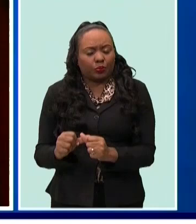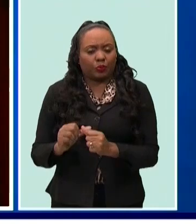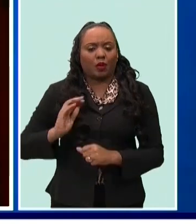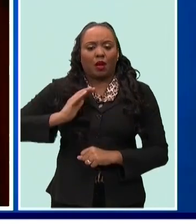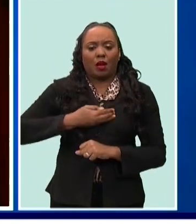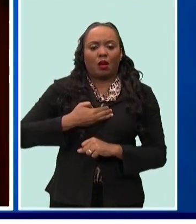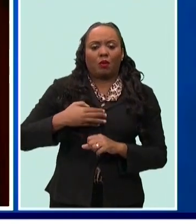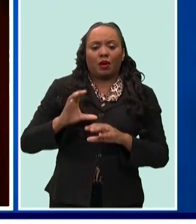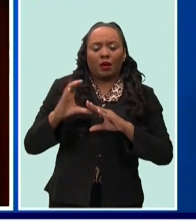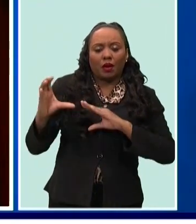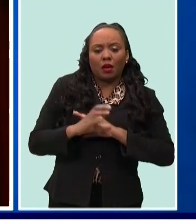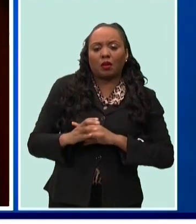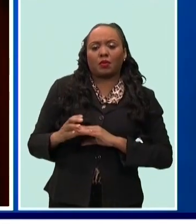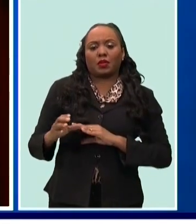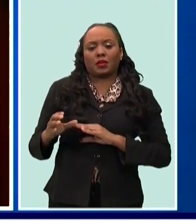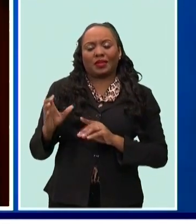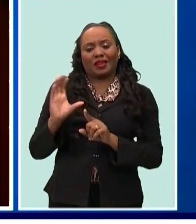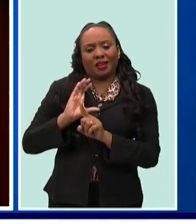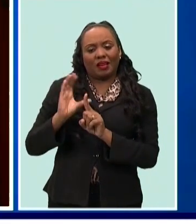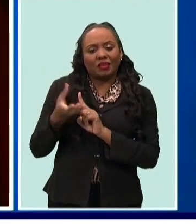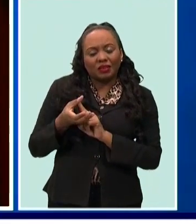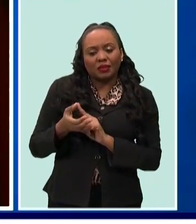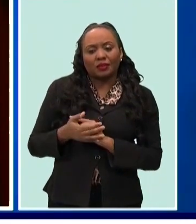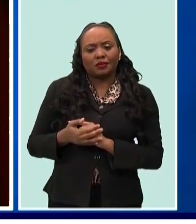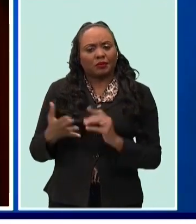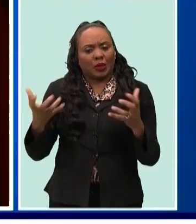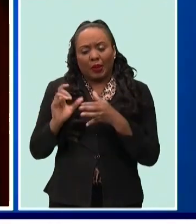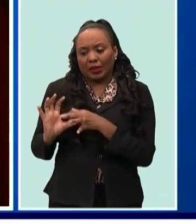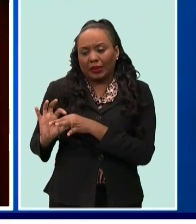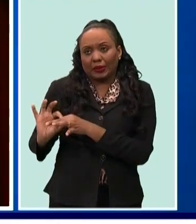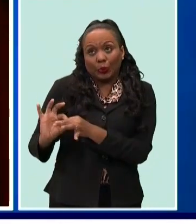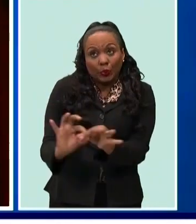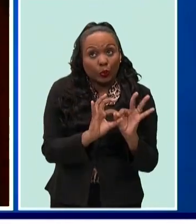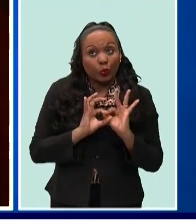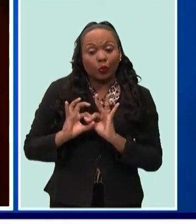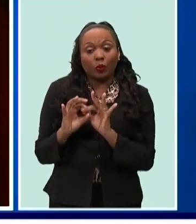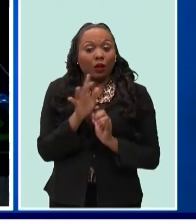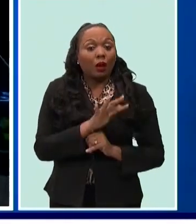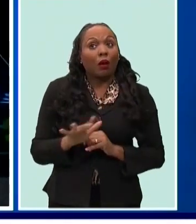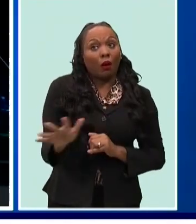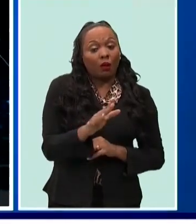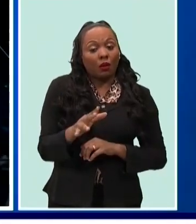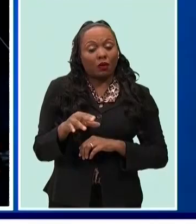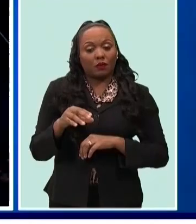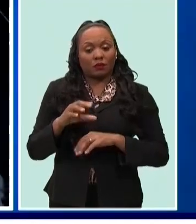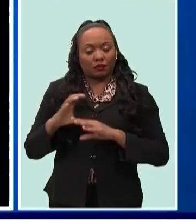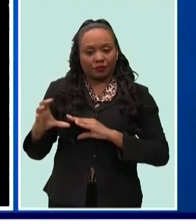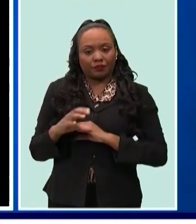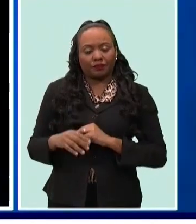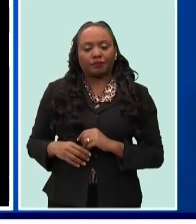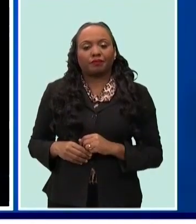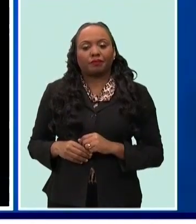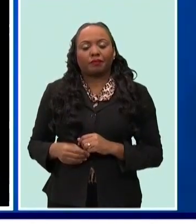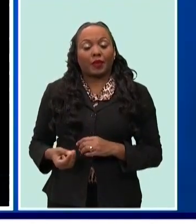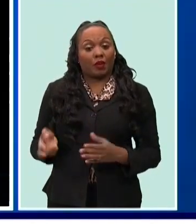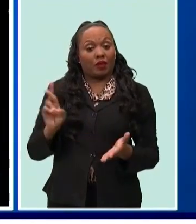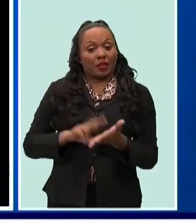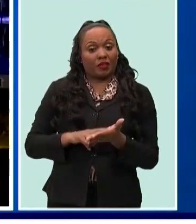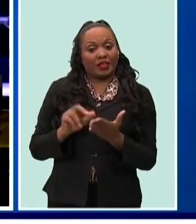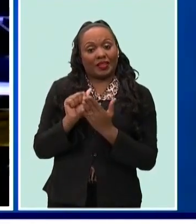how important a role culture plays in uniting communities and businesses across the region. Registration opens on April